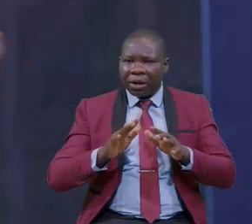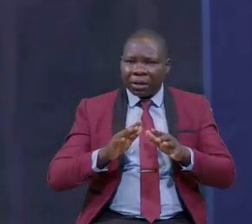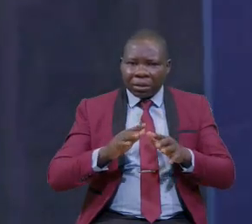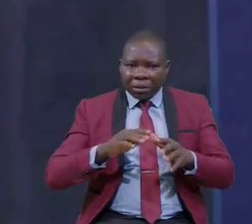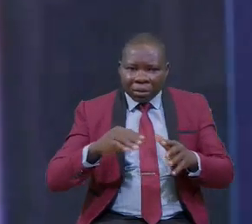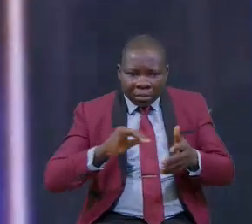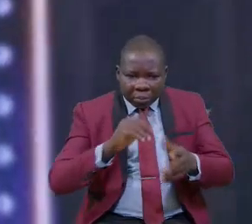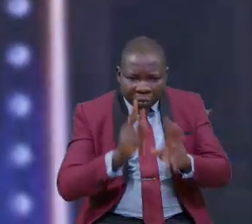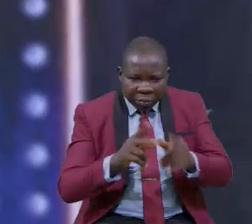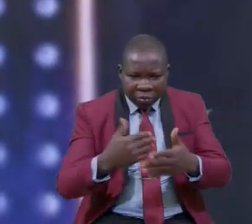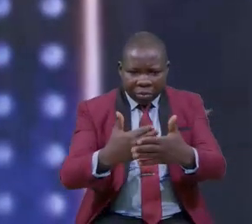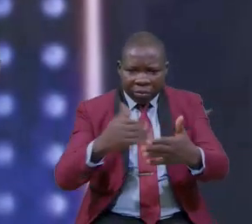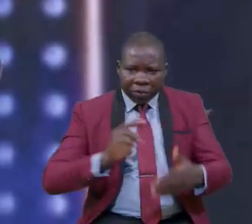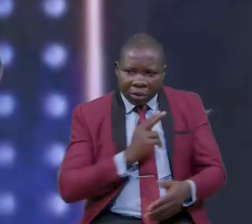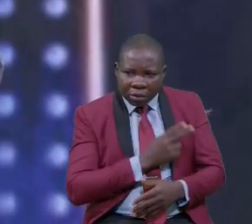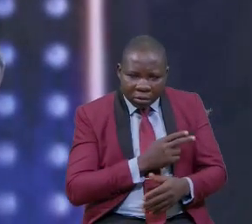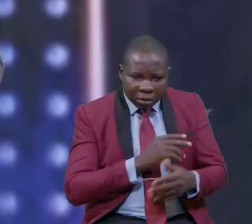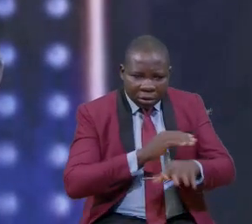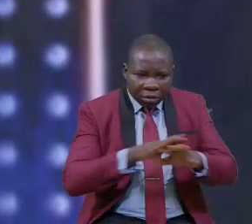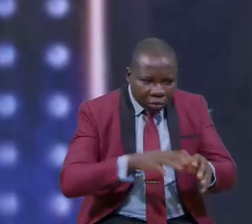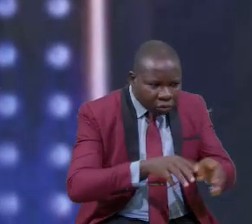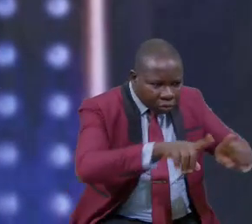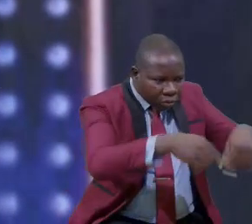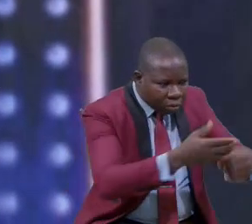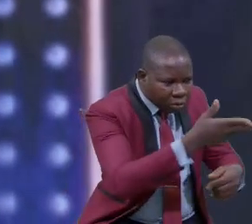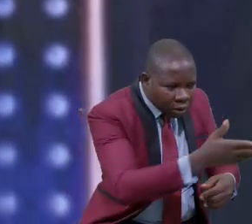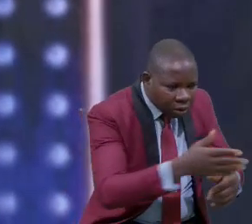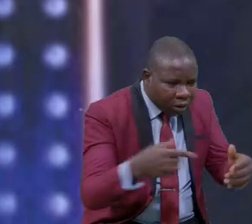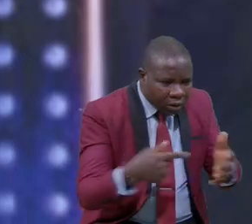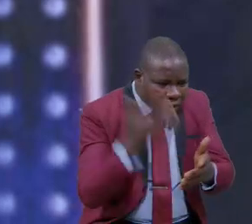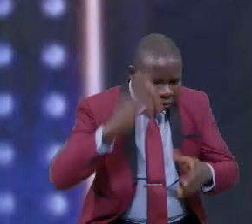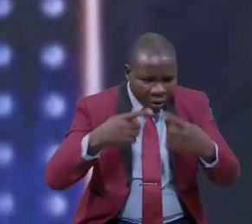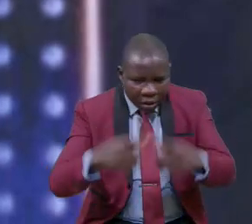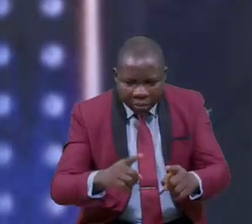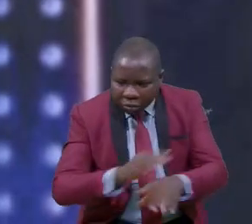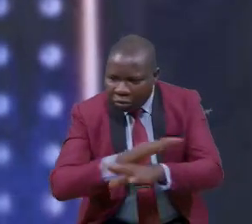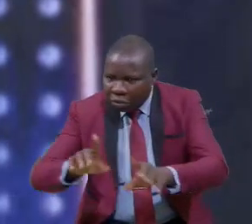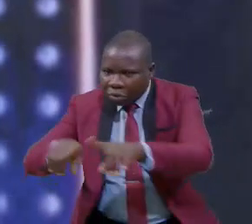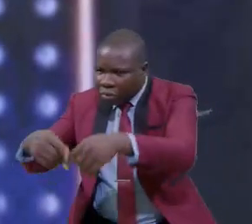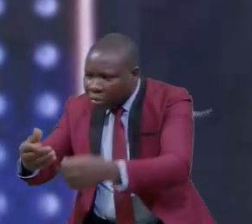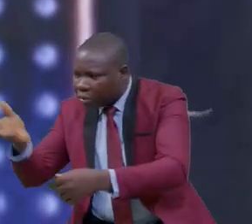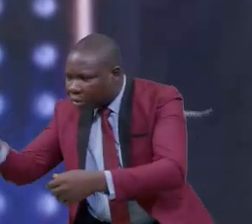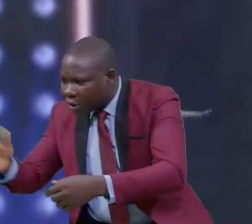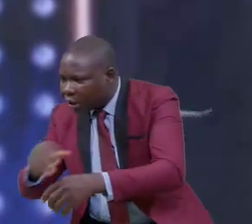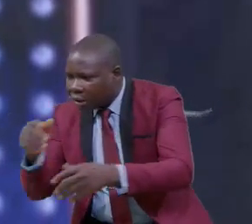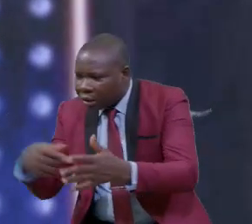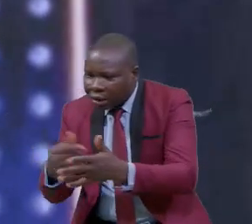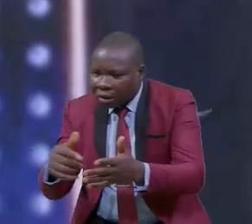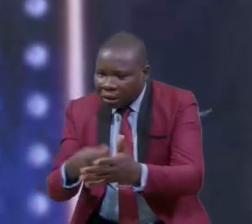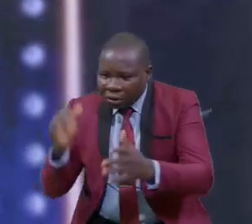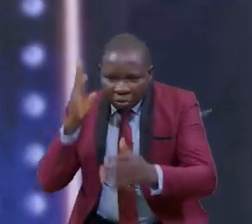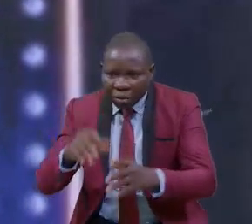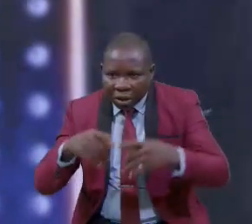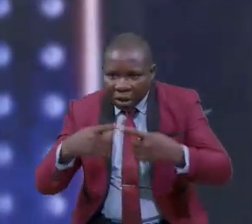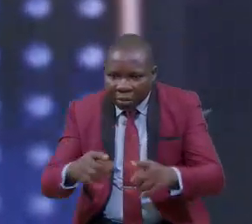happen. Don't look at that. This will happen. If you see somebody having beard and she shouldn't have beard, that's a